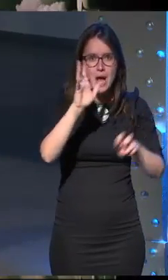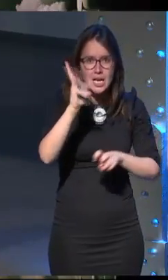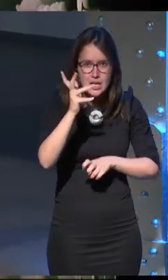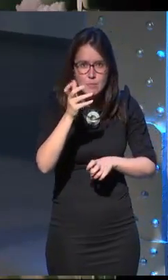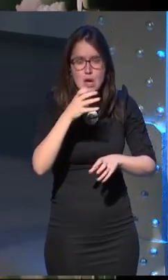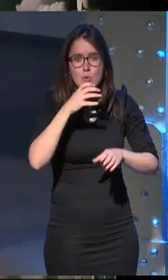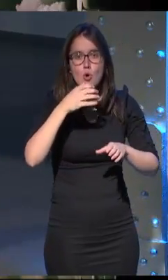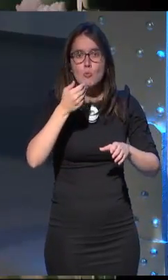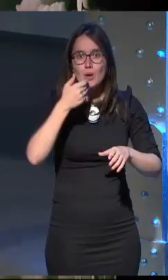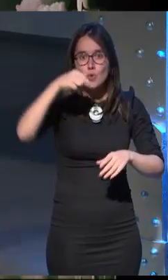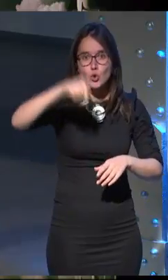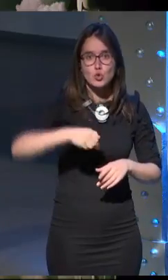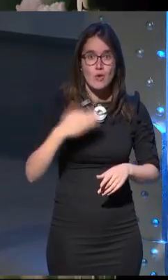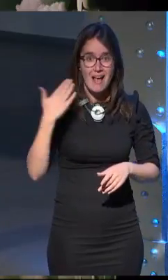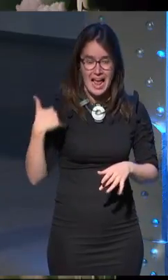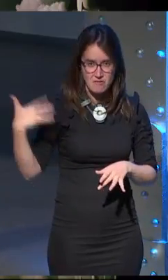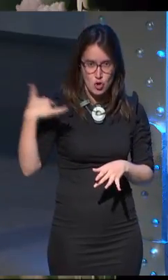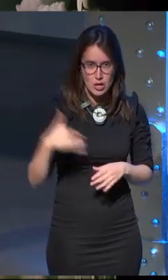for instance,